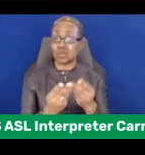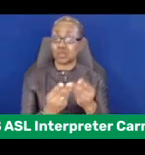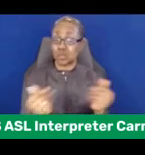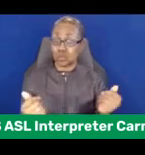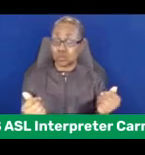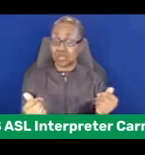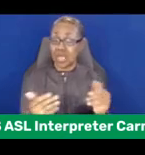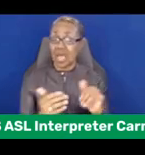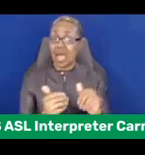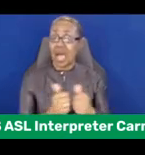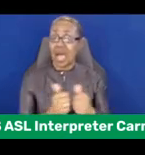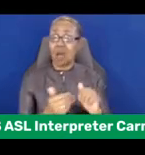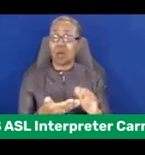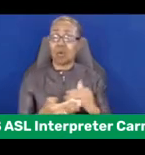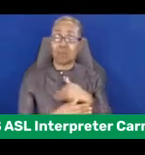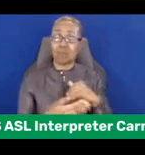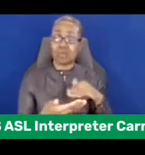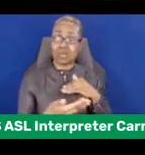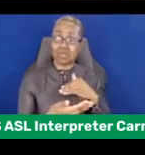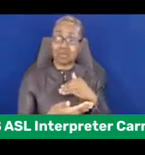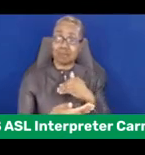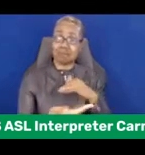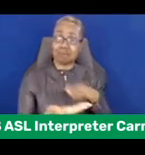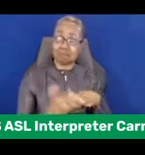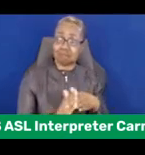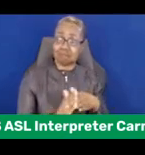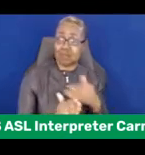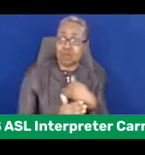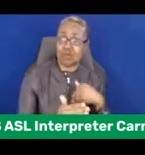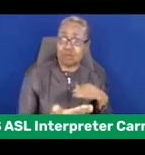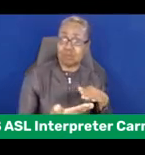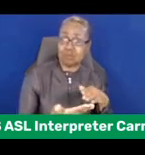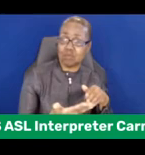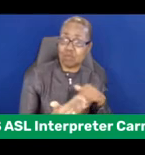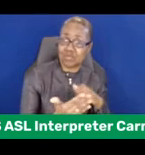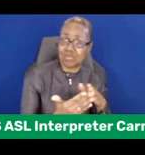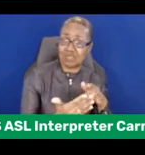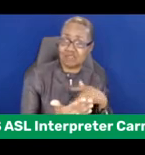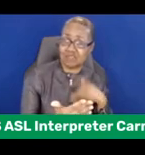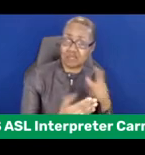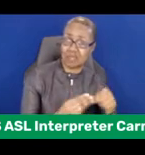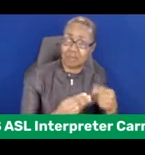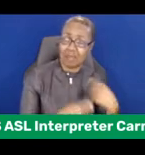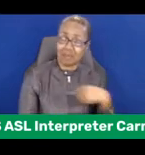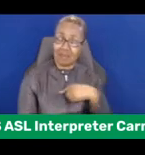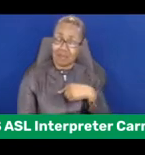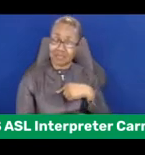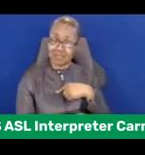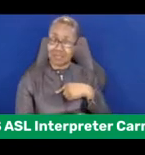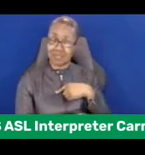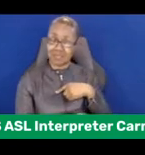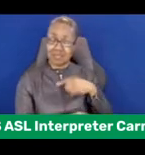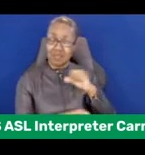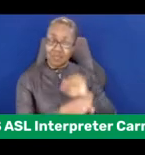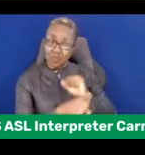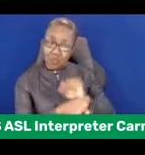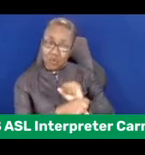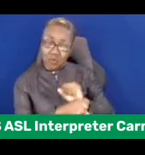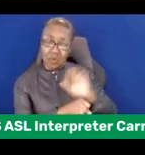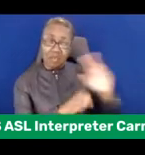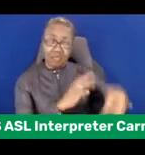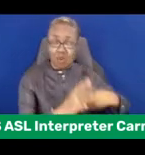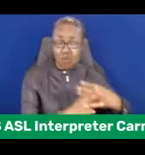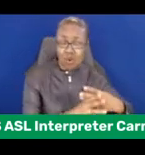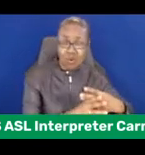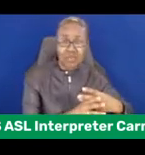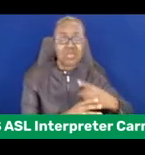how community members will present their feelings about us, the work, the world around them presents all kinds of faces. So to say